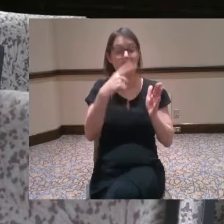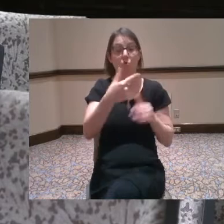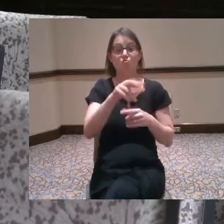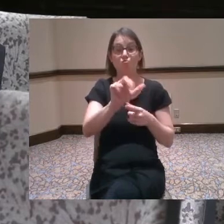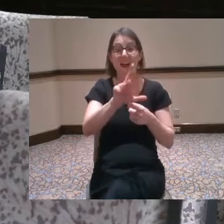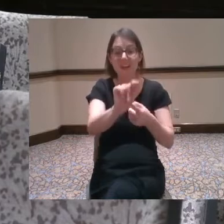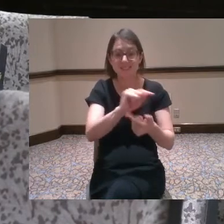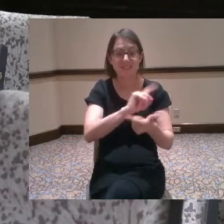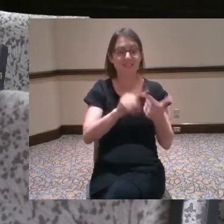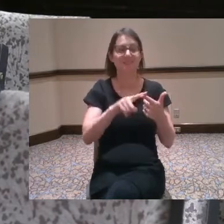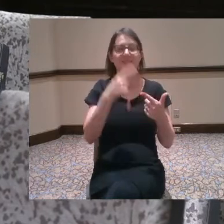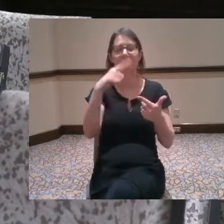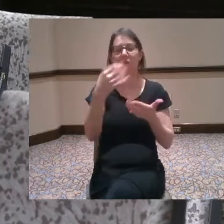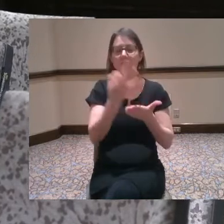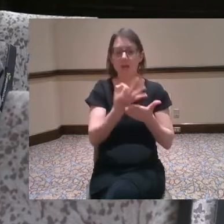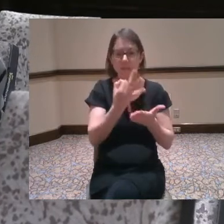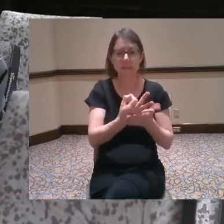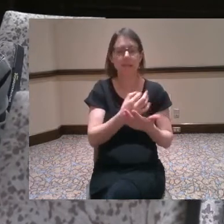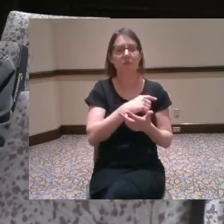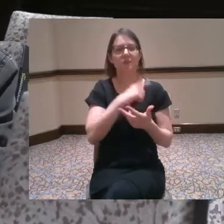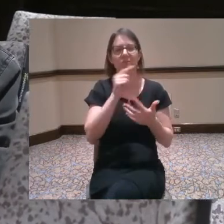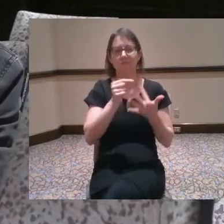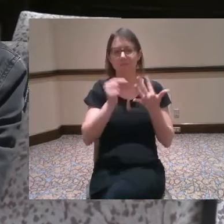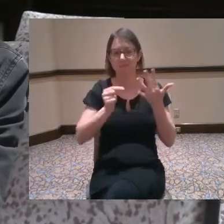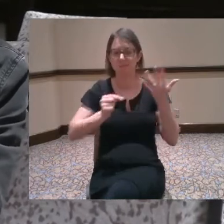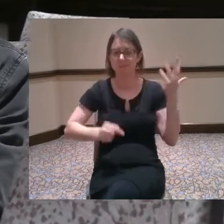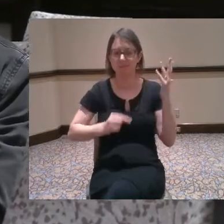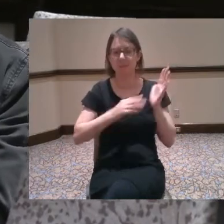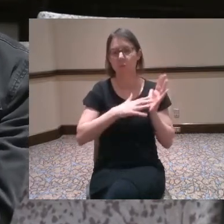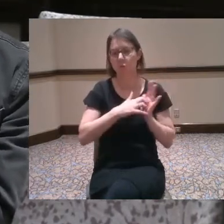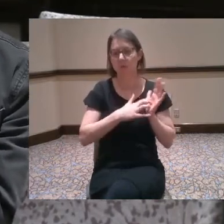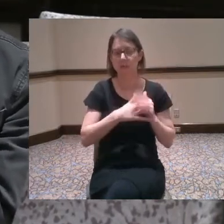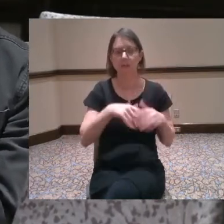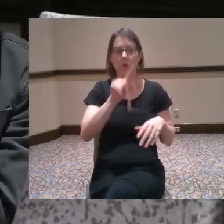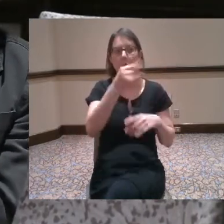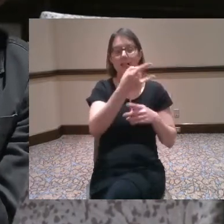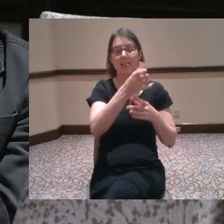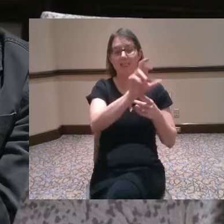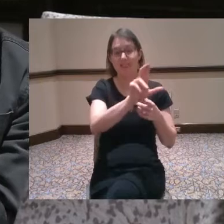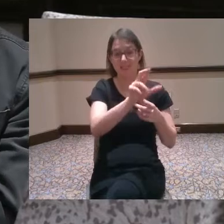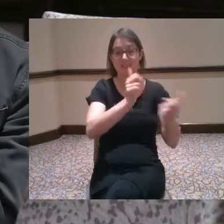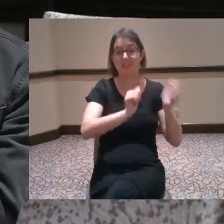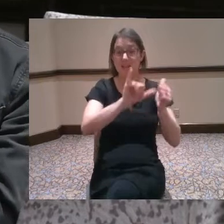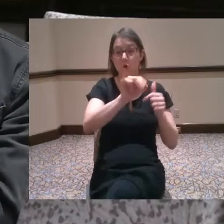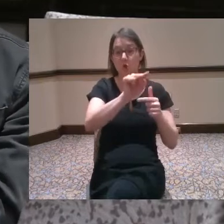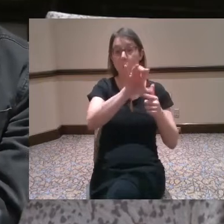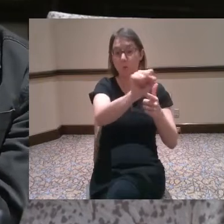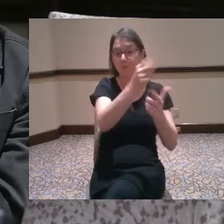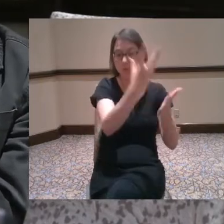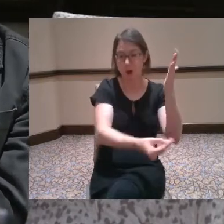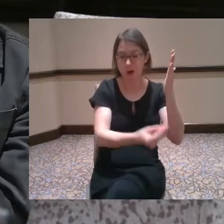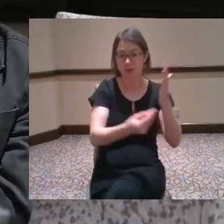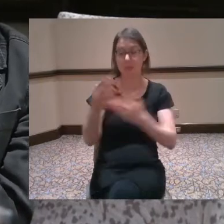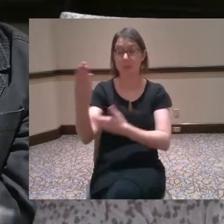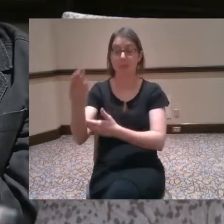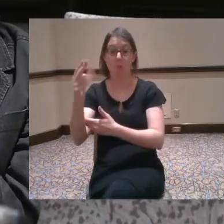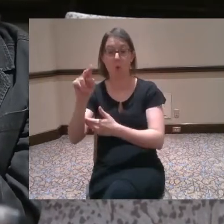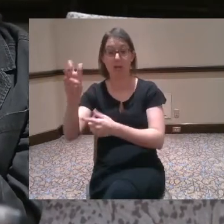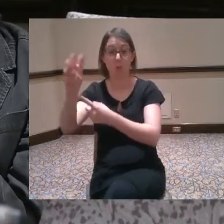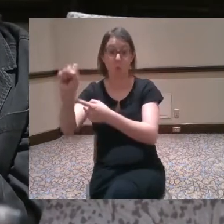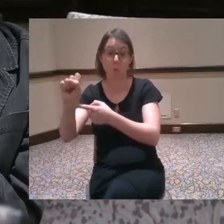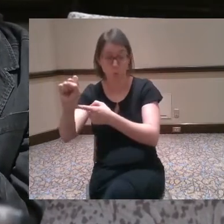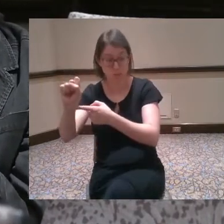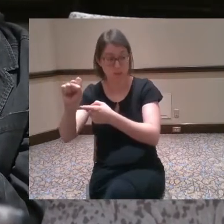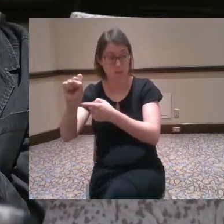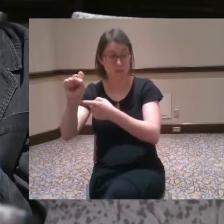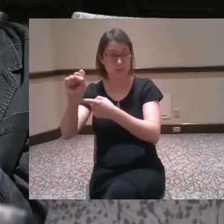and funding. And so with the loss of Theater Jones and with the Morning News, we